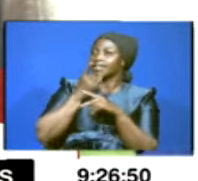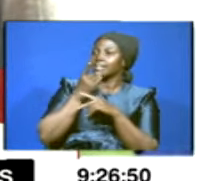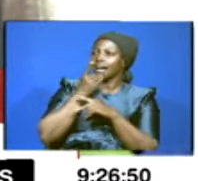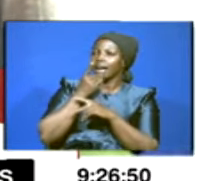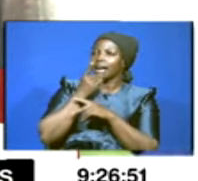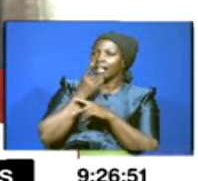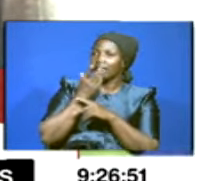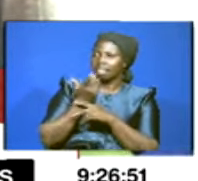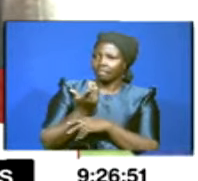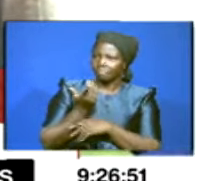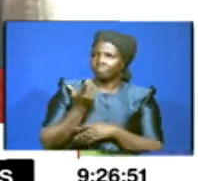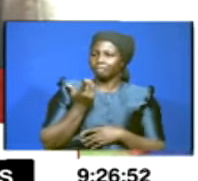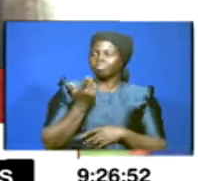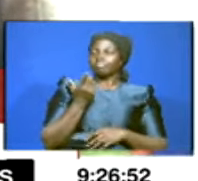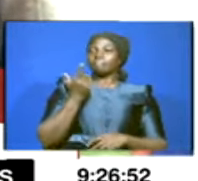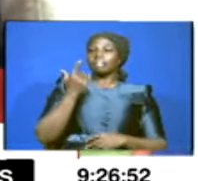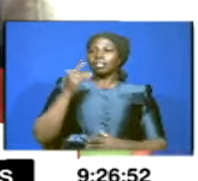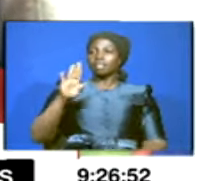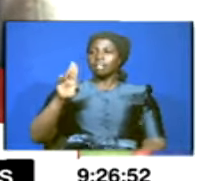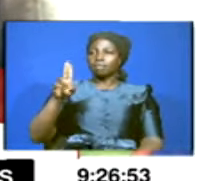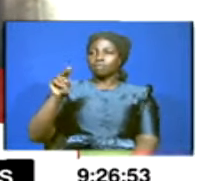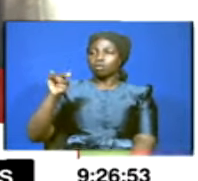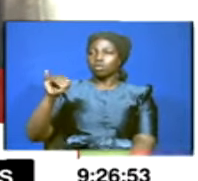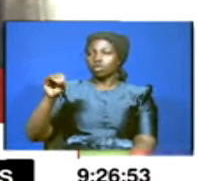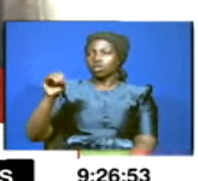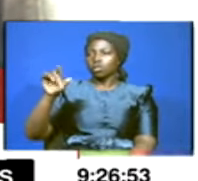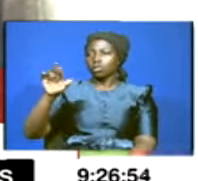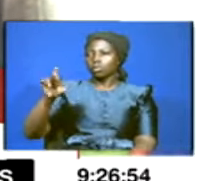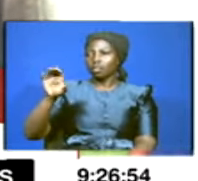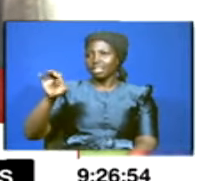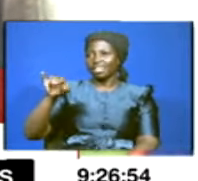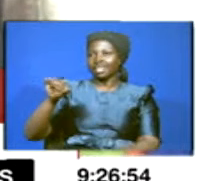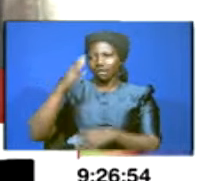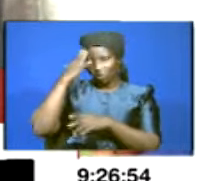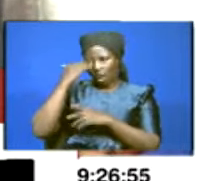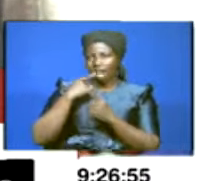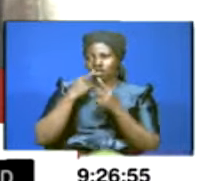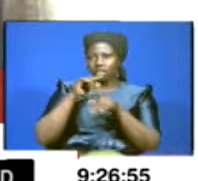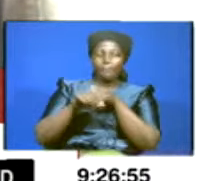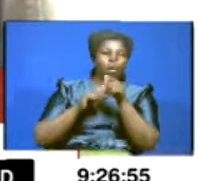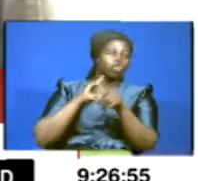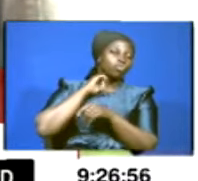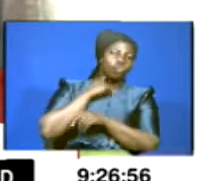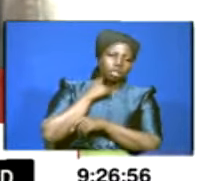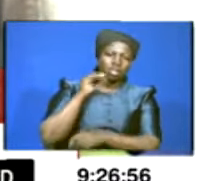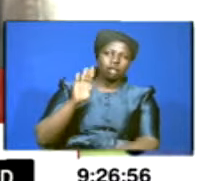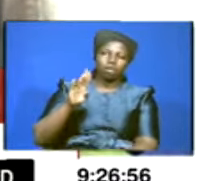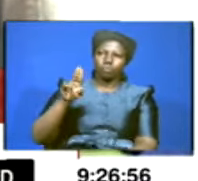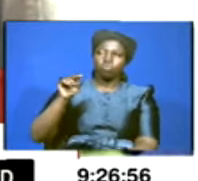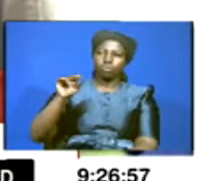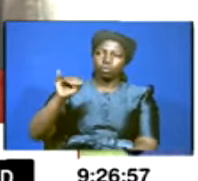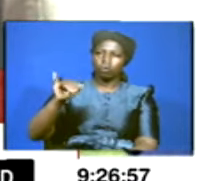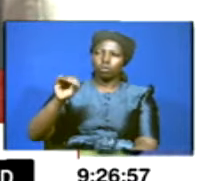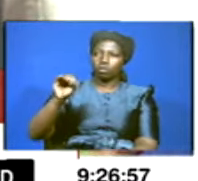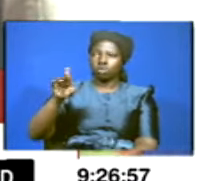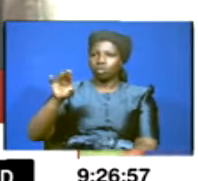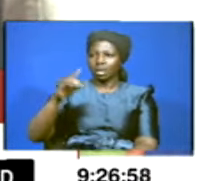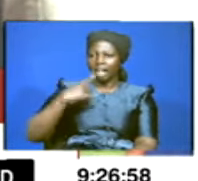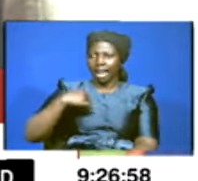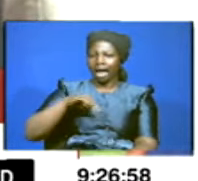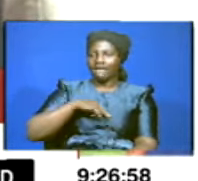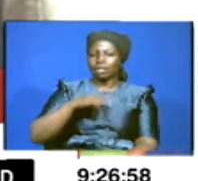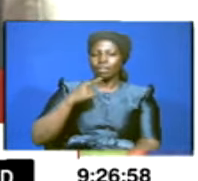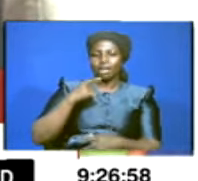Bunyore. That's why I keep singing about sweet Bunyore. So we are having dinner, and I stretch out my